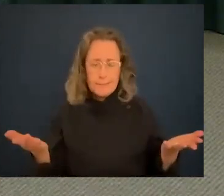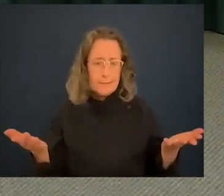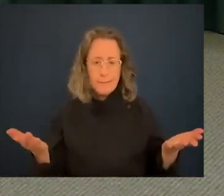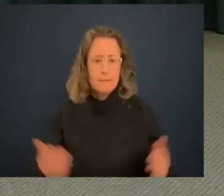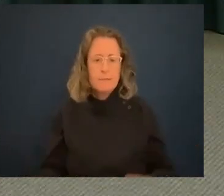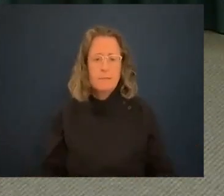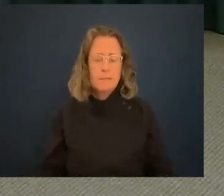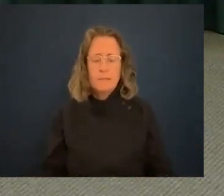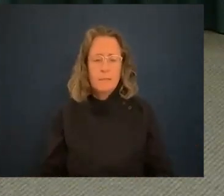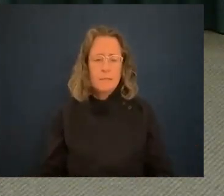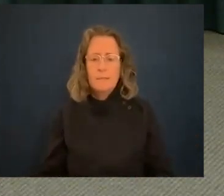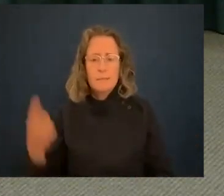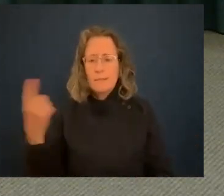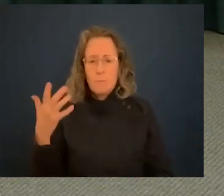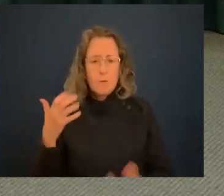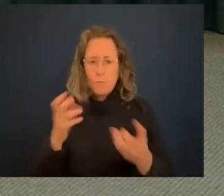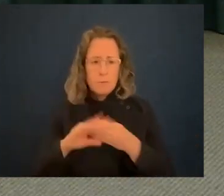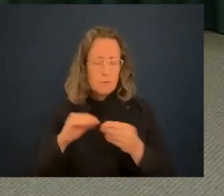I